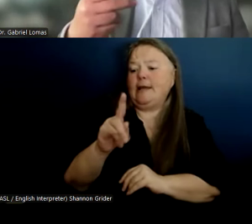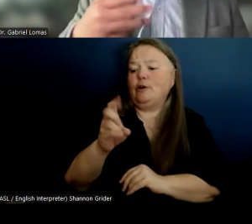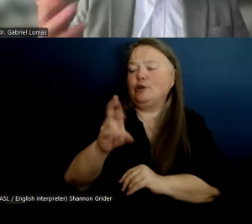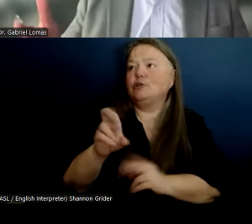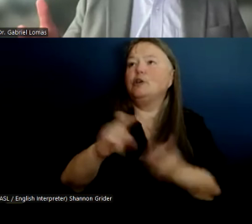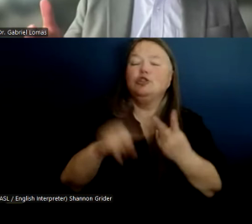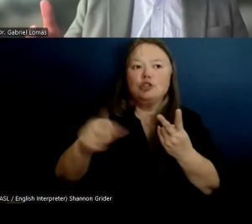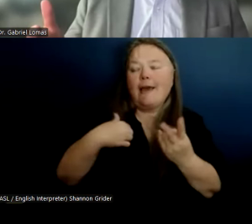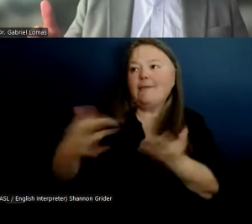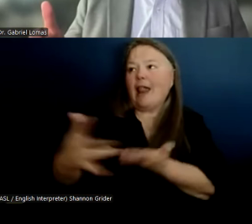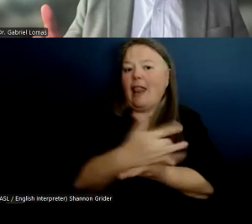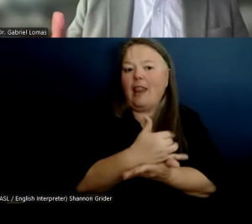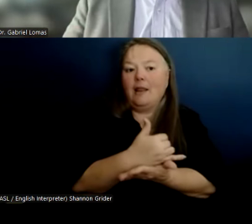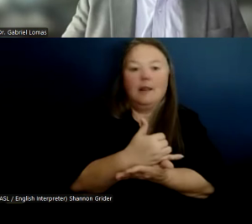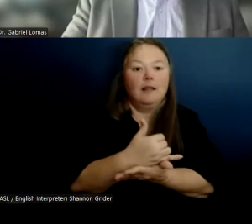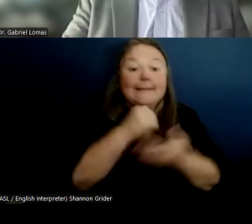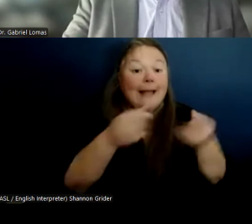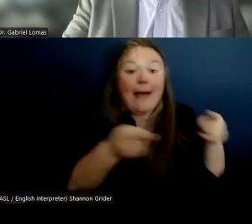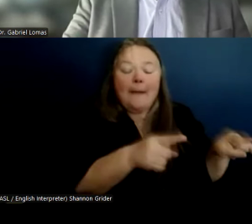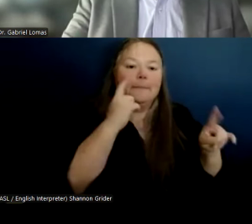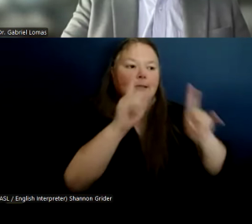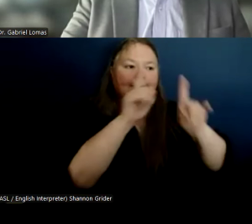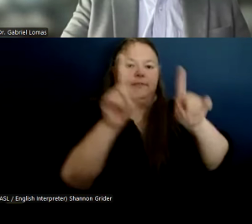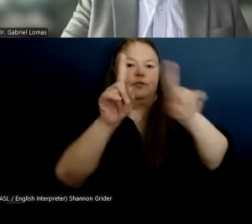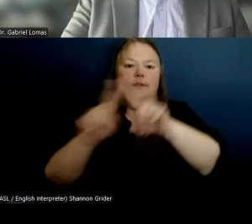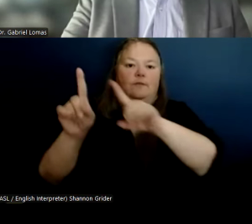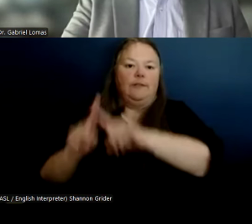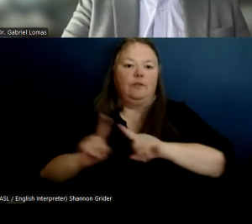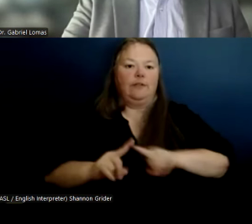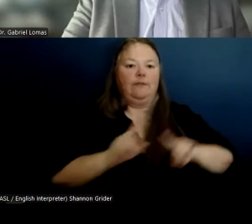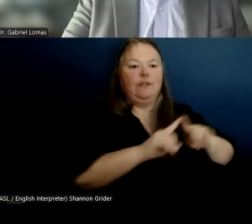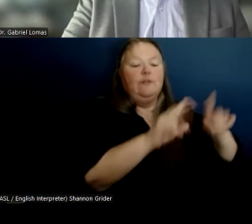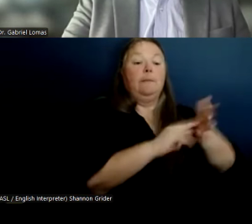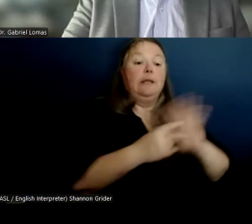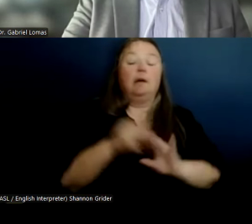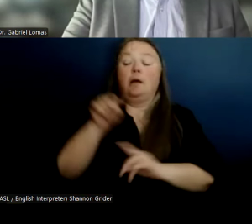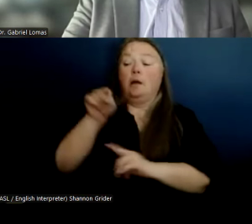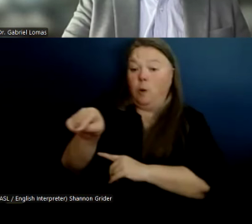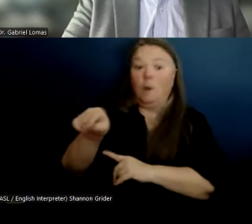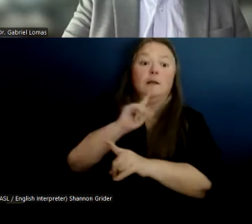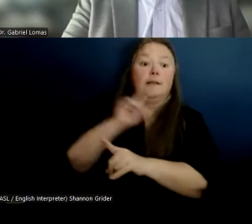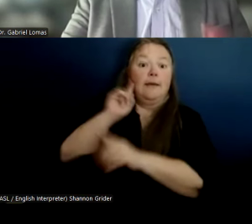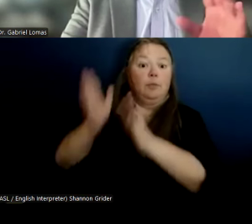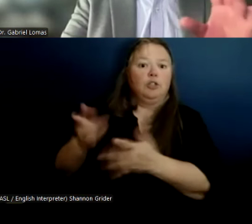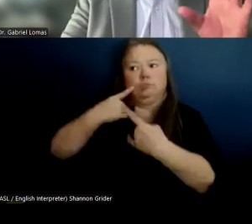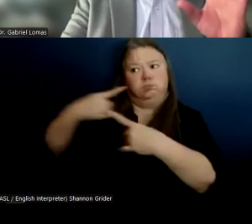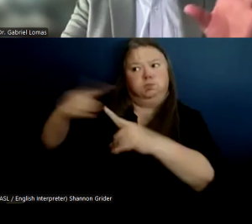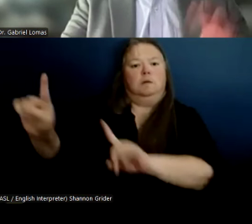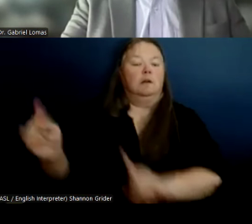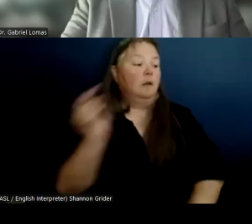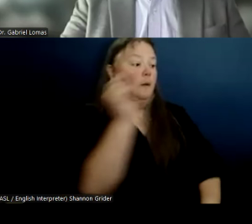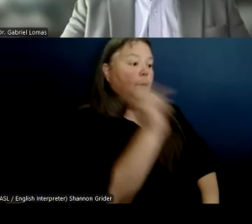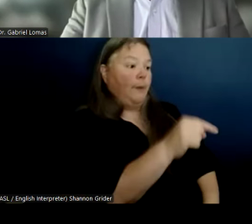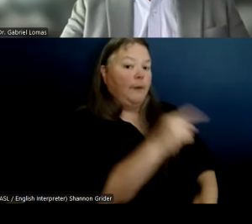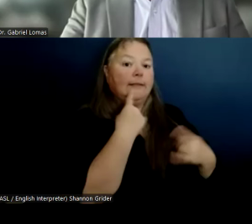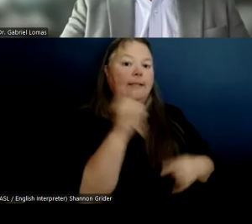that results in the deaf experience also being very inconsistent. And so the only thing that is